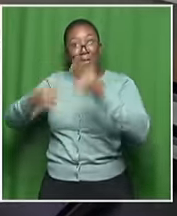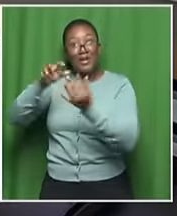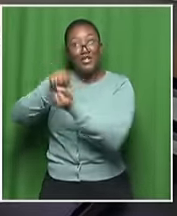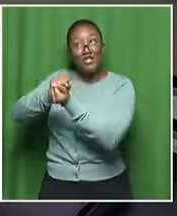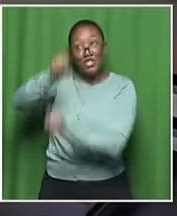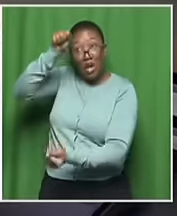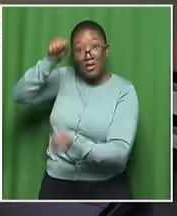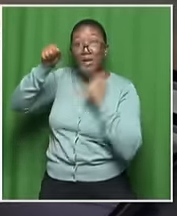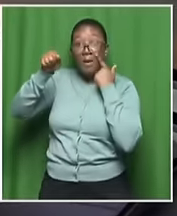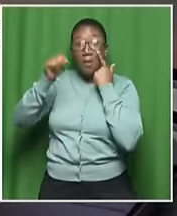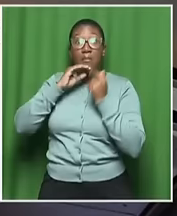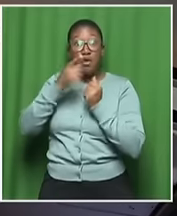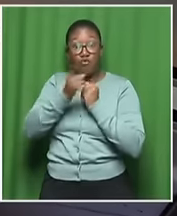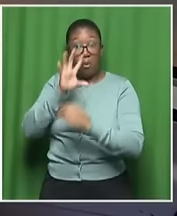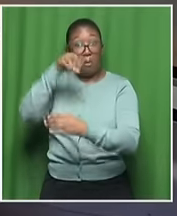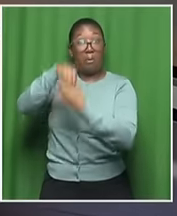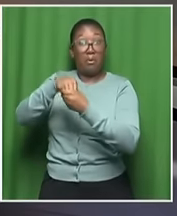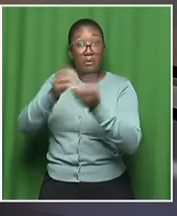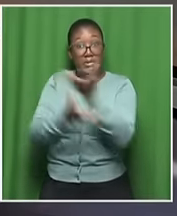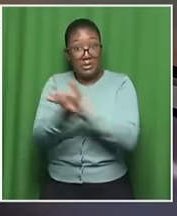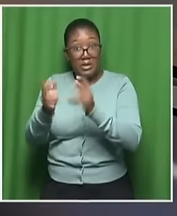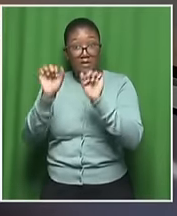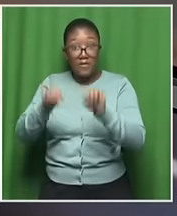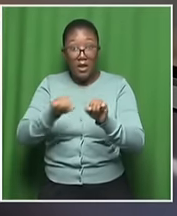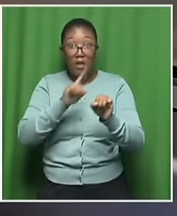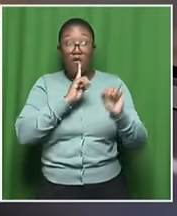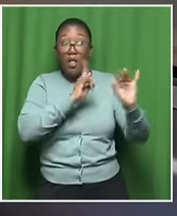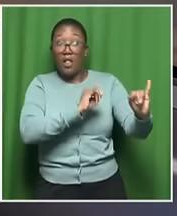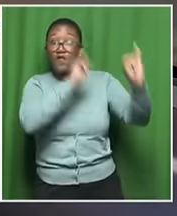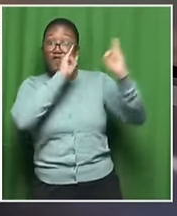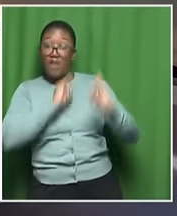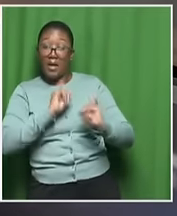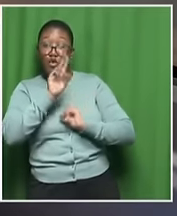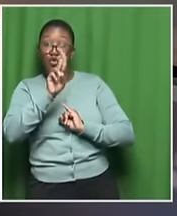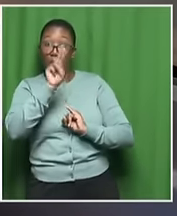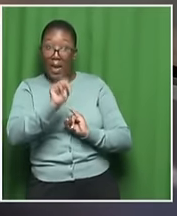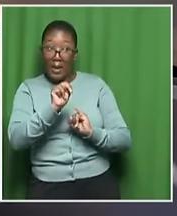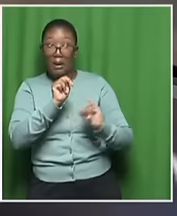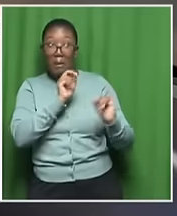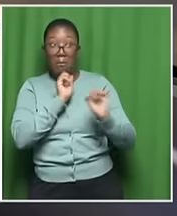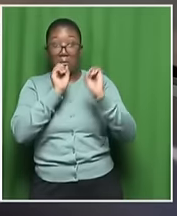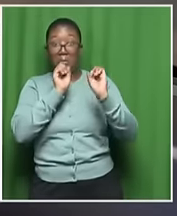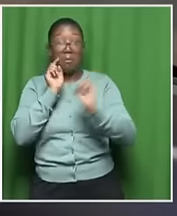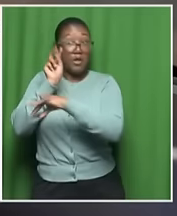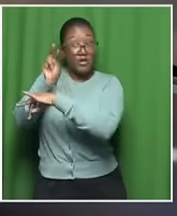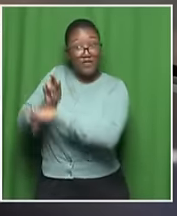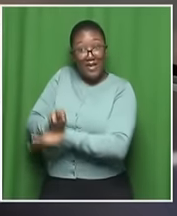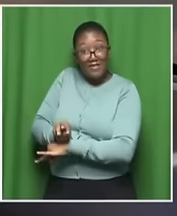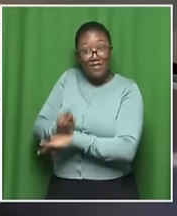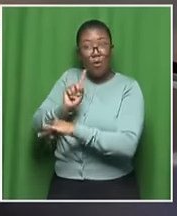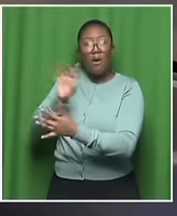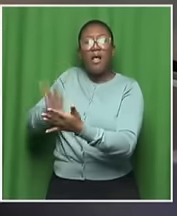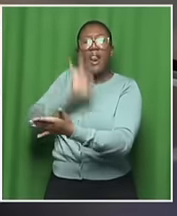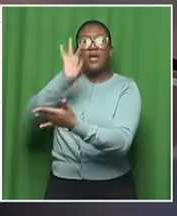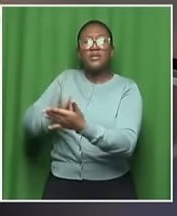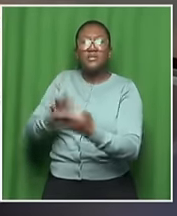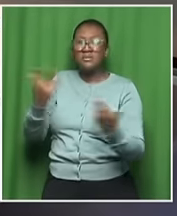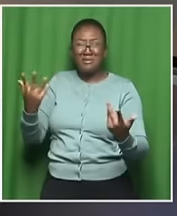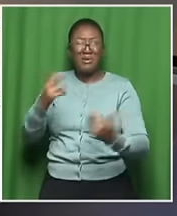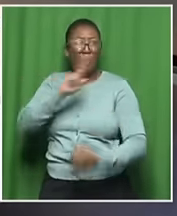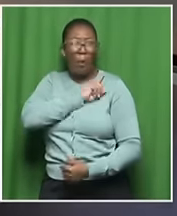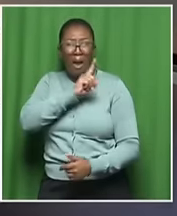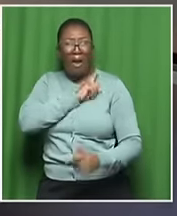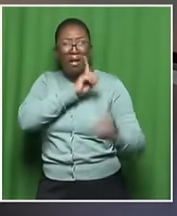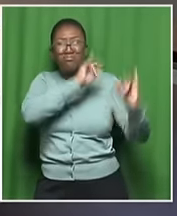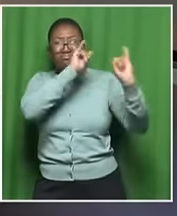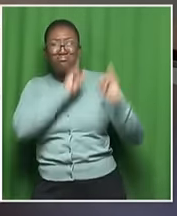multi-party charter about inviting the United States to come and observe these elections. Why do you feel there's a need